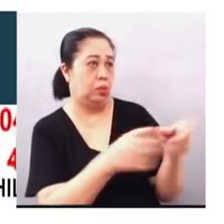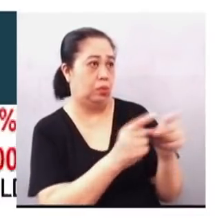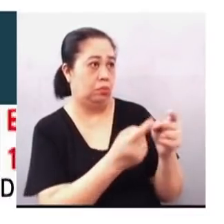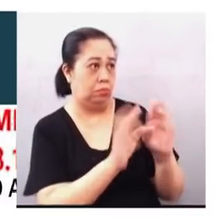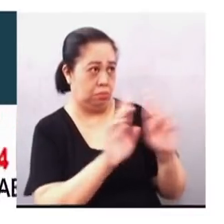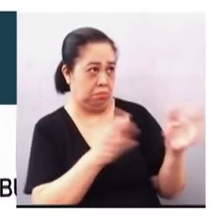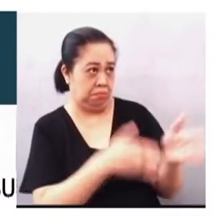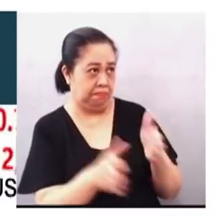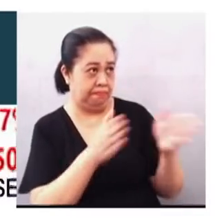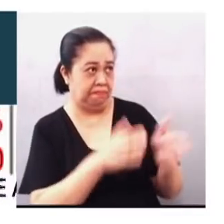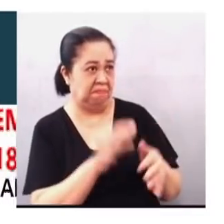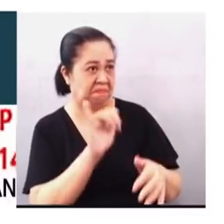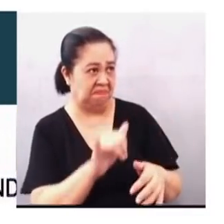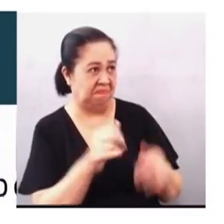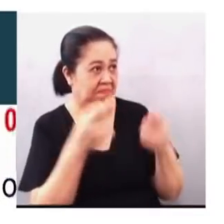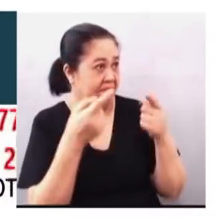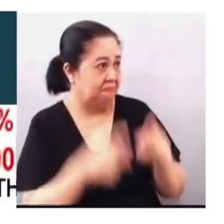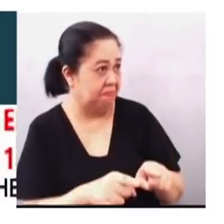that scenario?